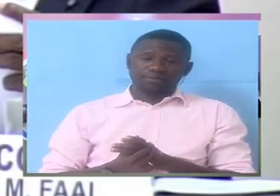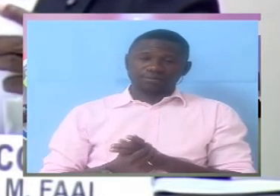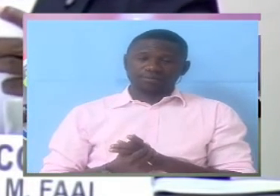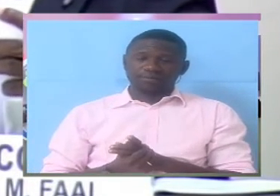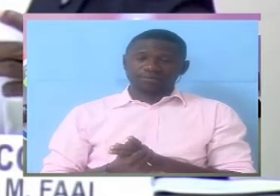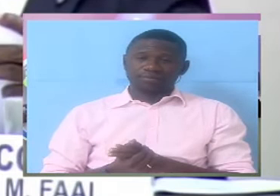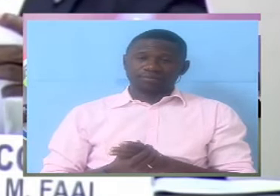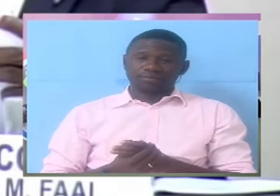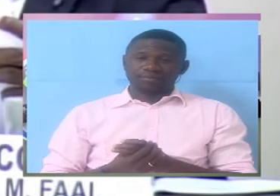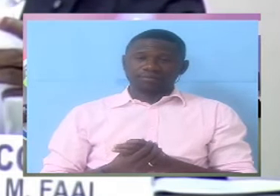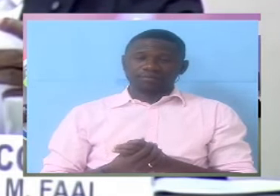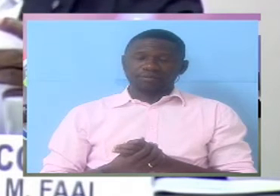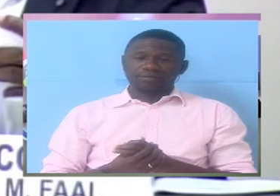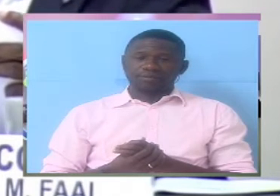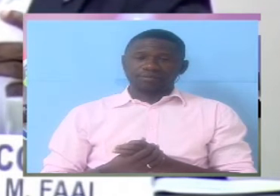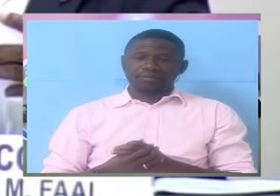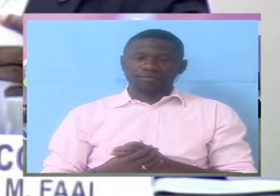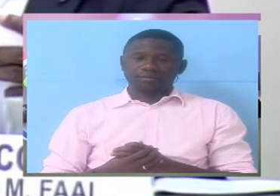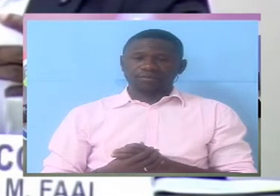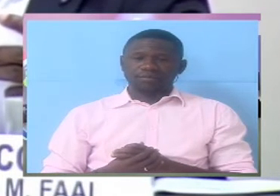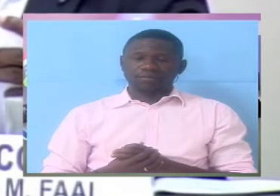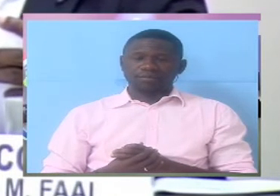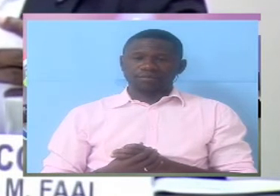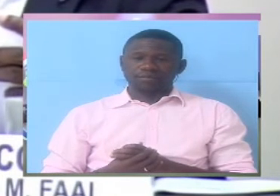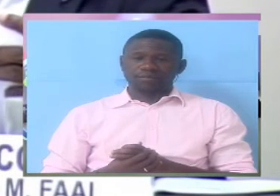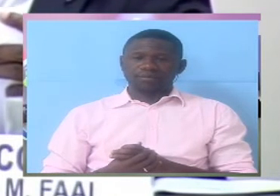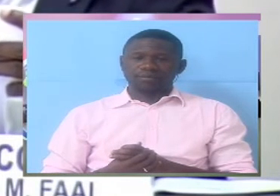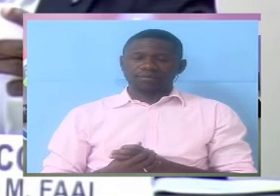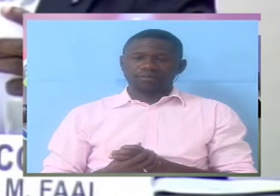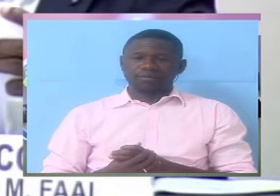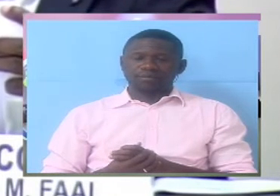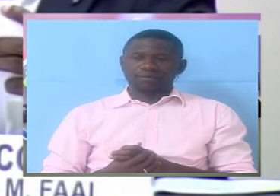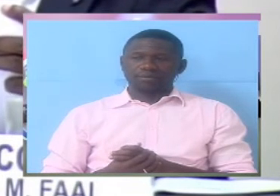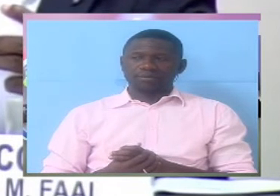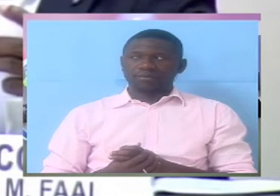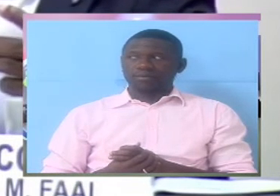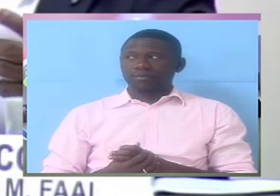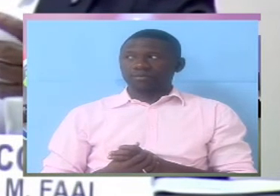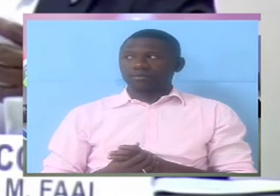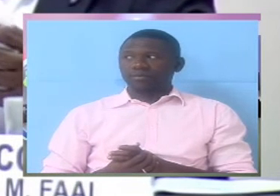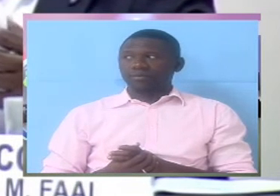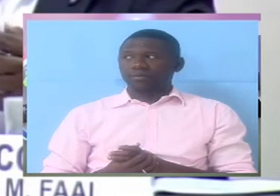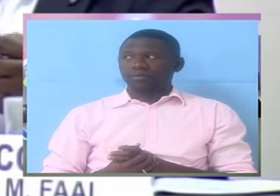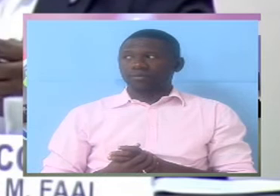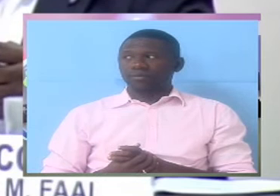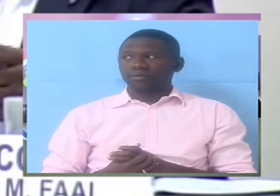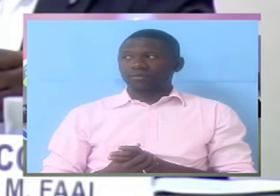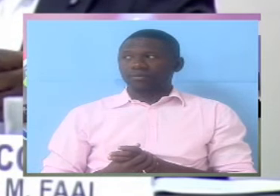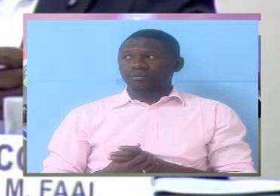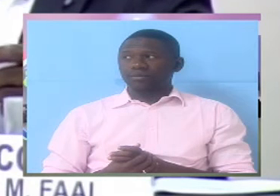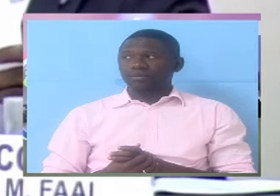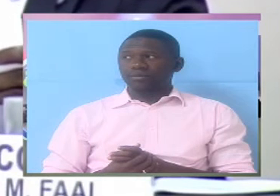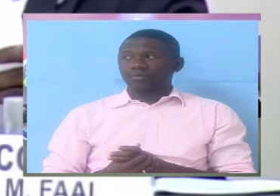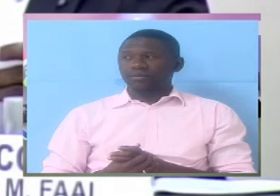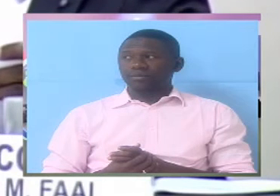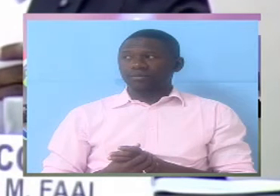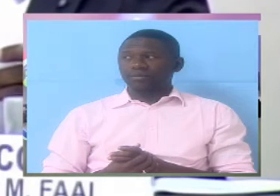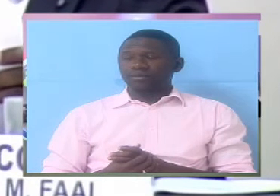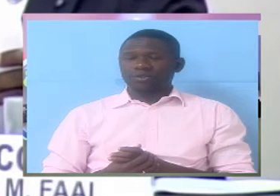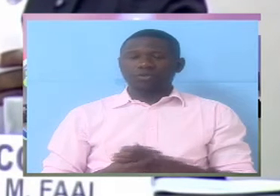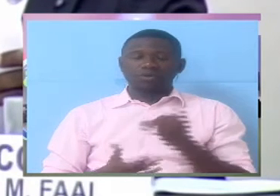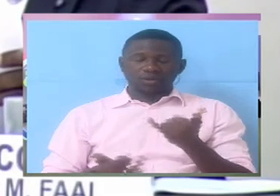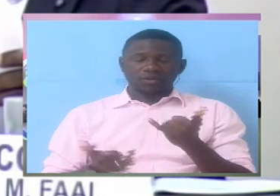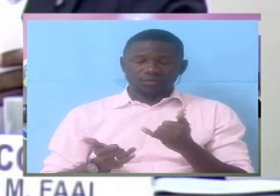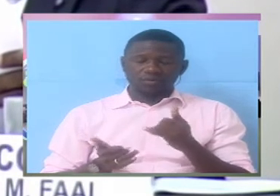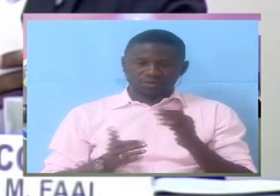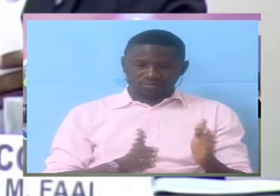So what? Let's put Balo Kante and Yaya Drammeh aside.